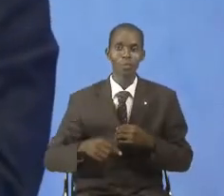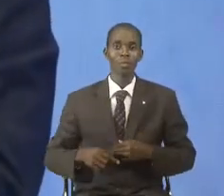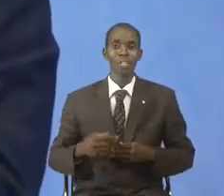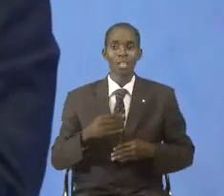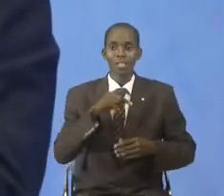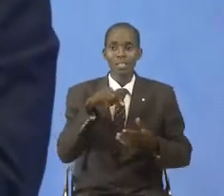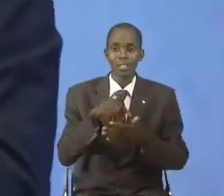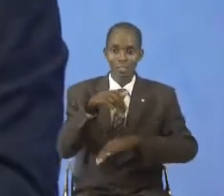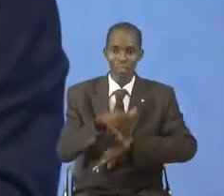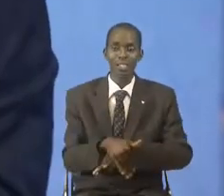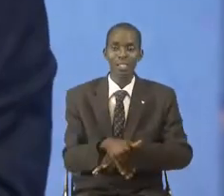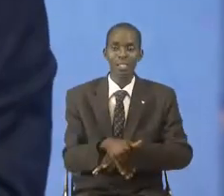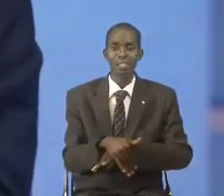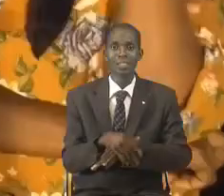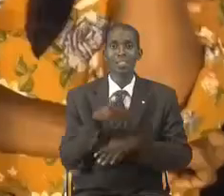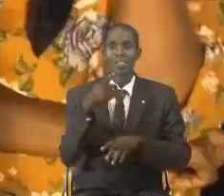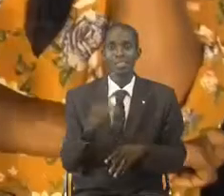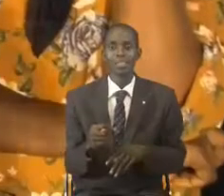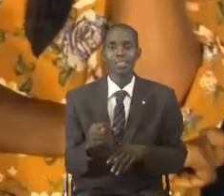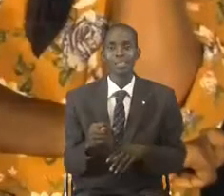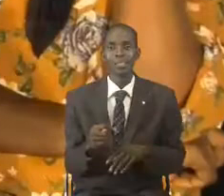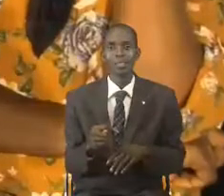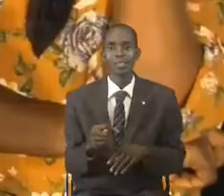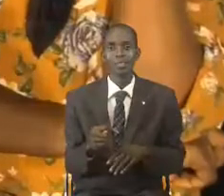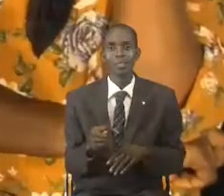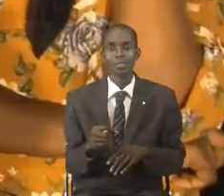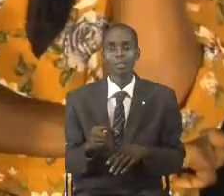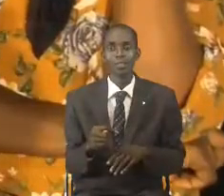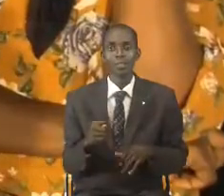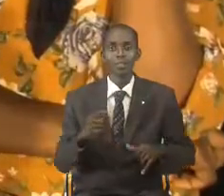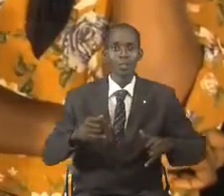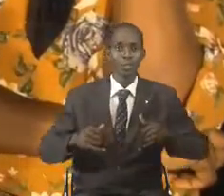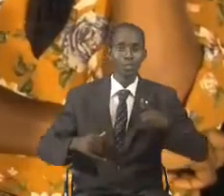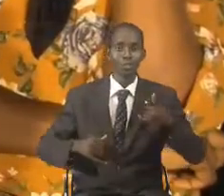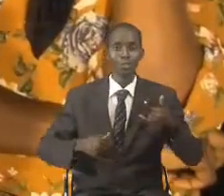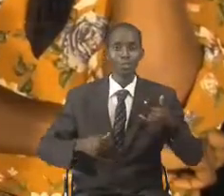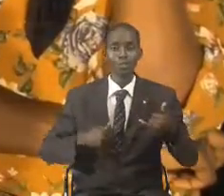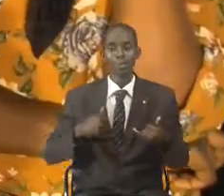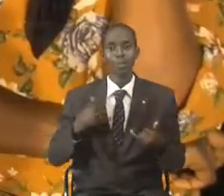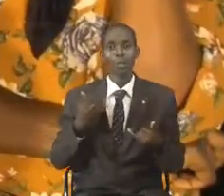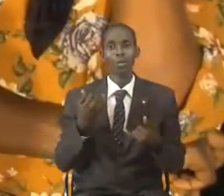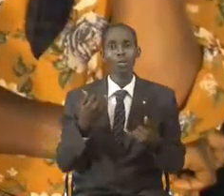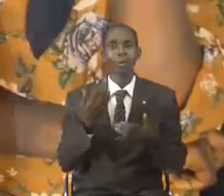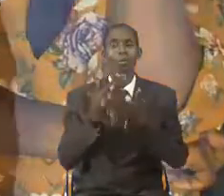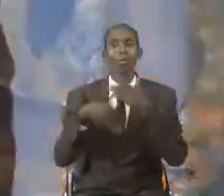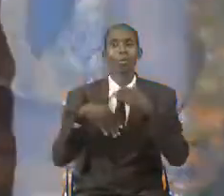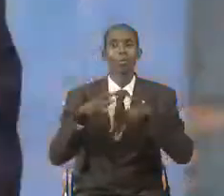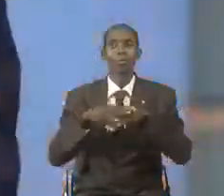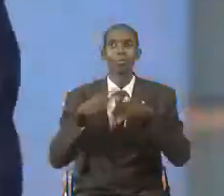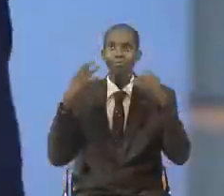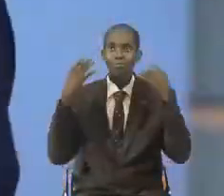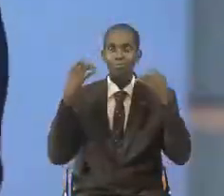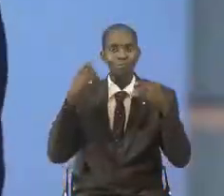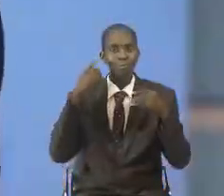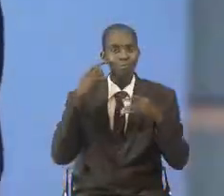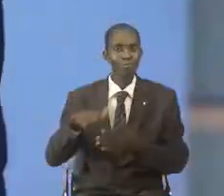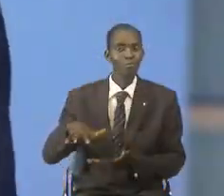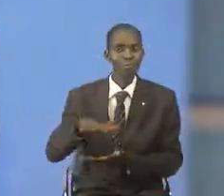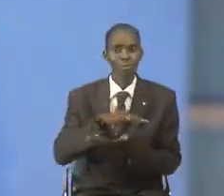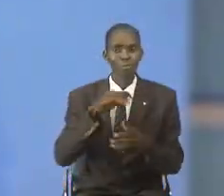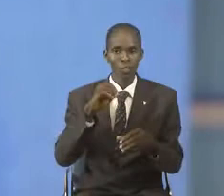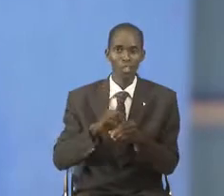you. I said he died for you. And tonight, the joy bells of